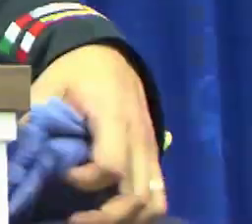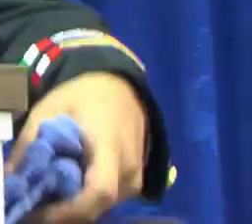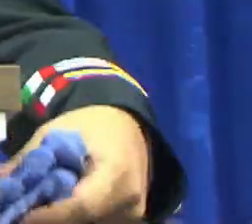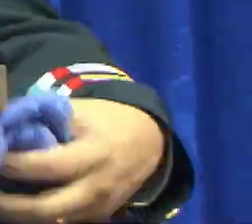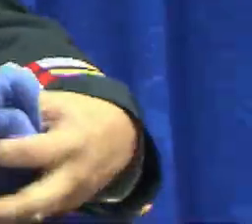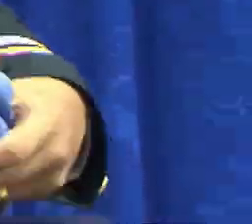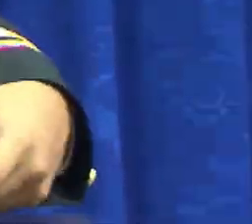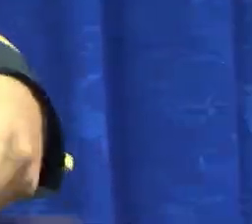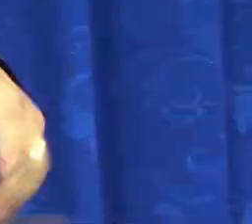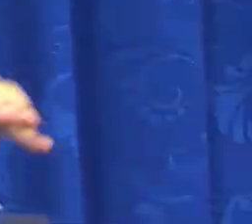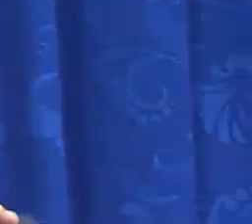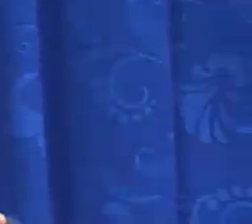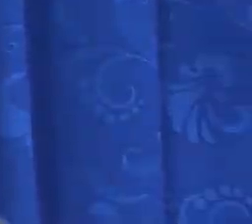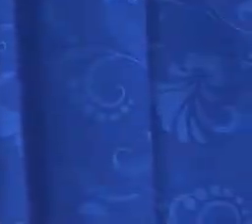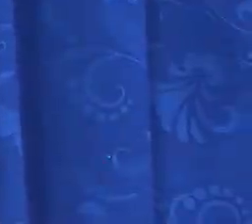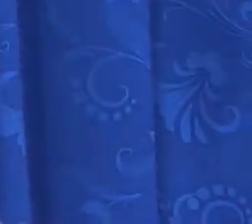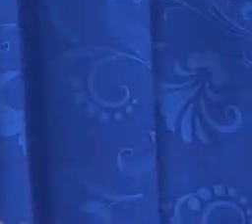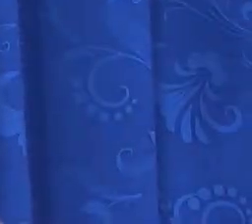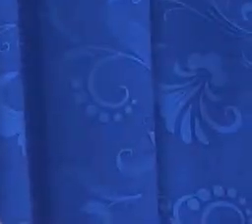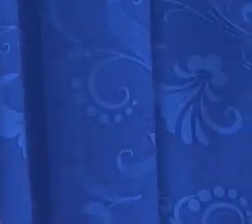Honor to God.